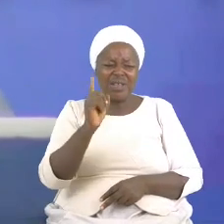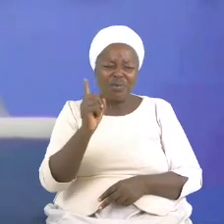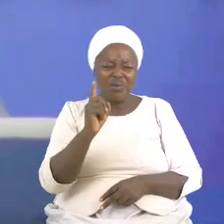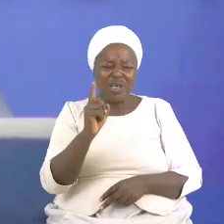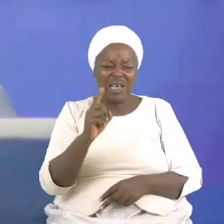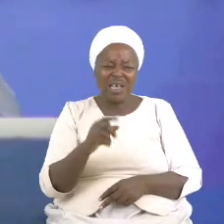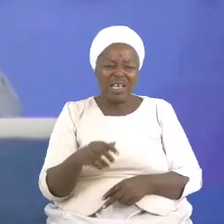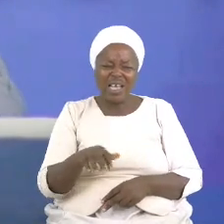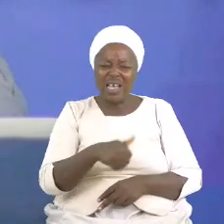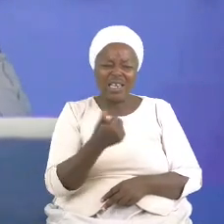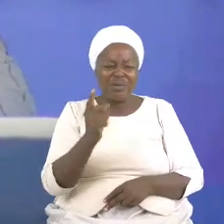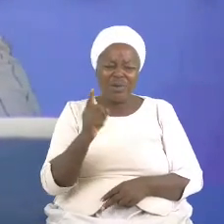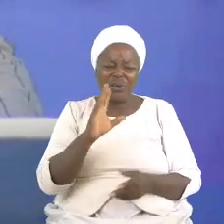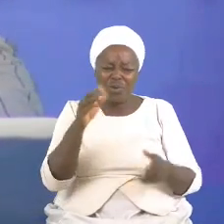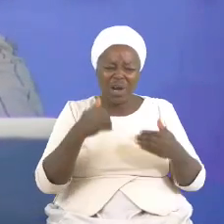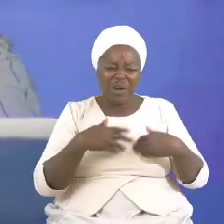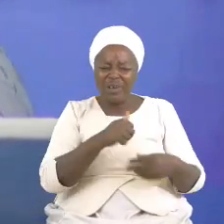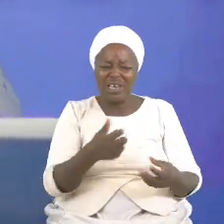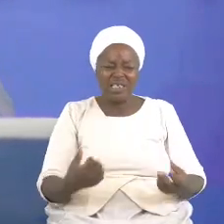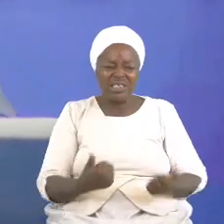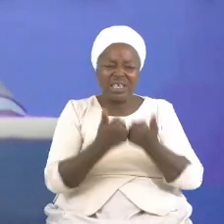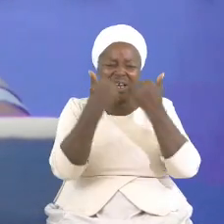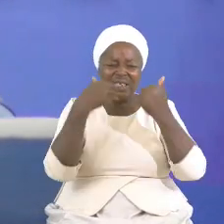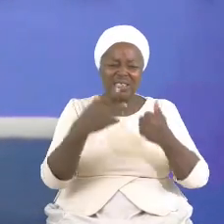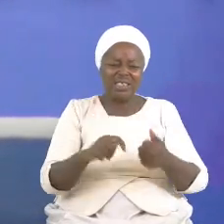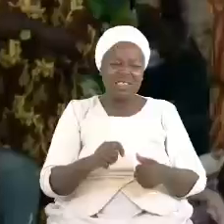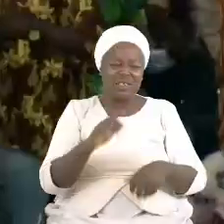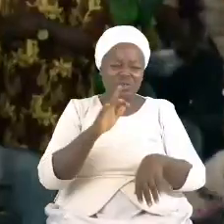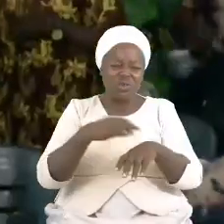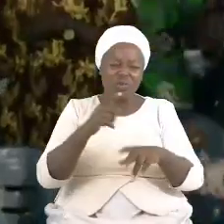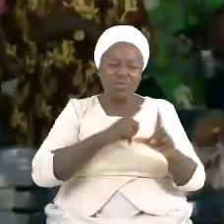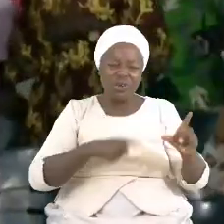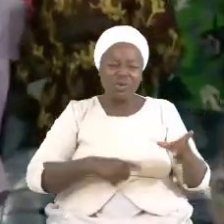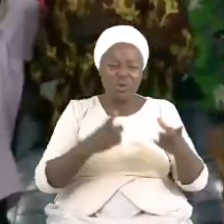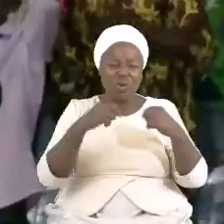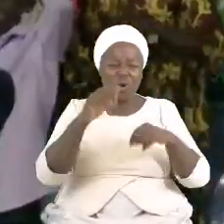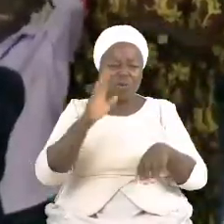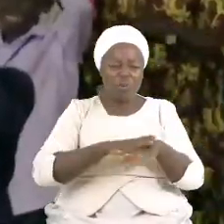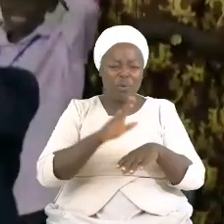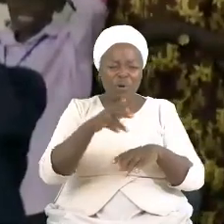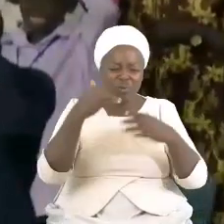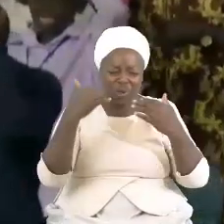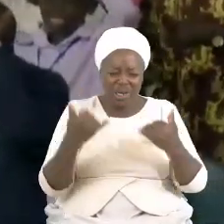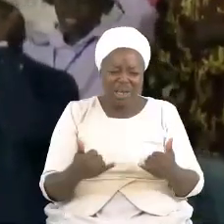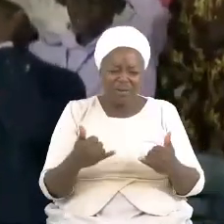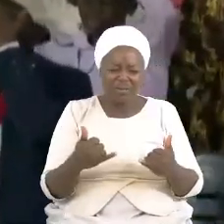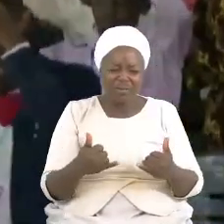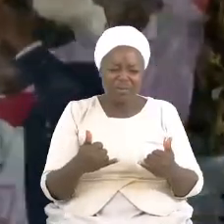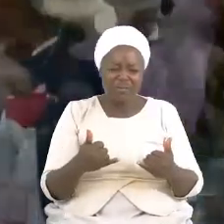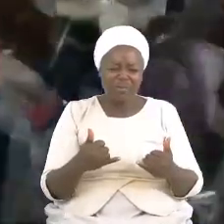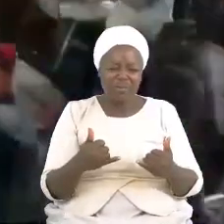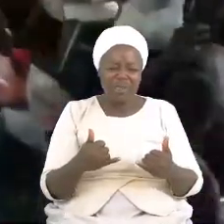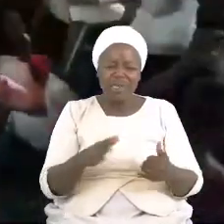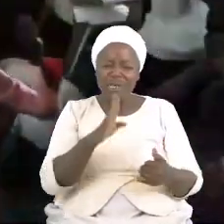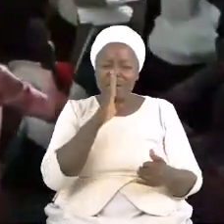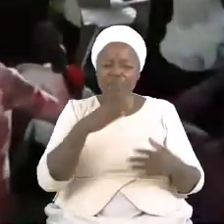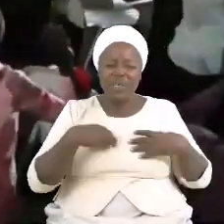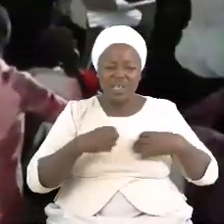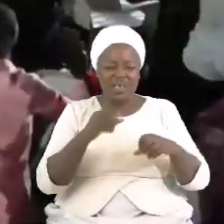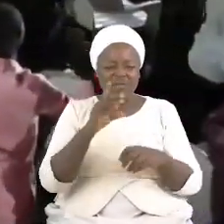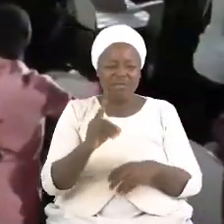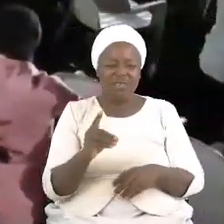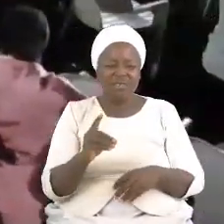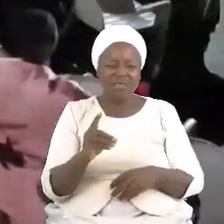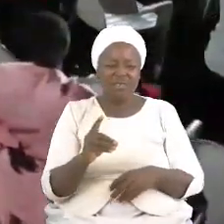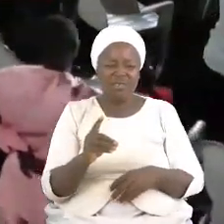any challenge, the touch of the Lord comes upon you right now. Be healed.